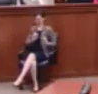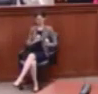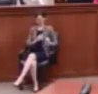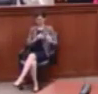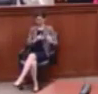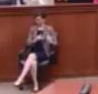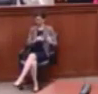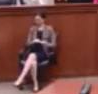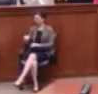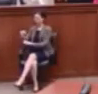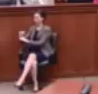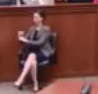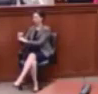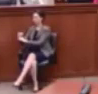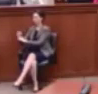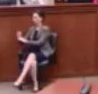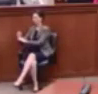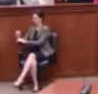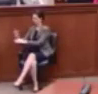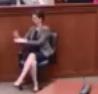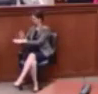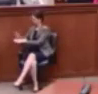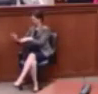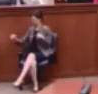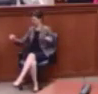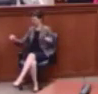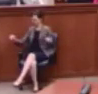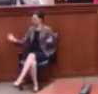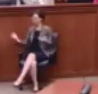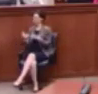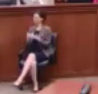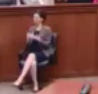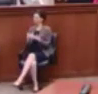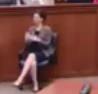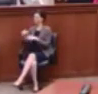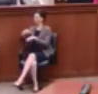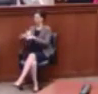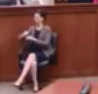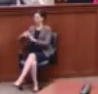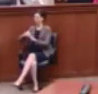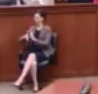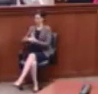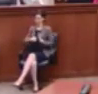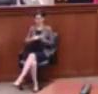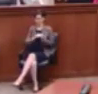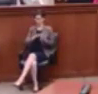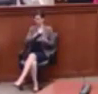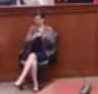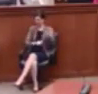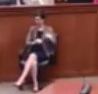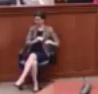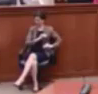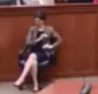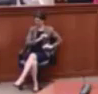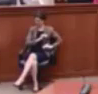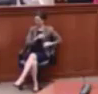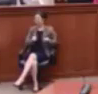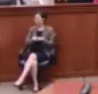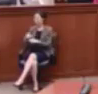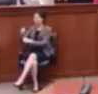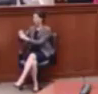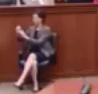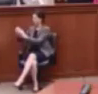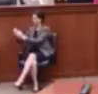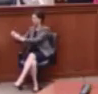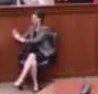and workforce enterprises to create policies that students not only leave each of our respective entities,